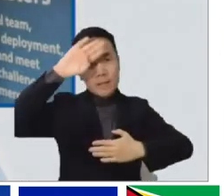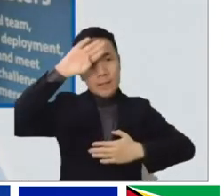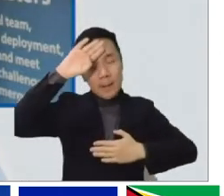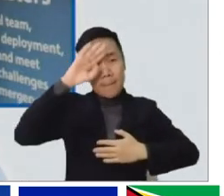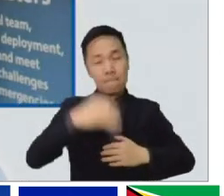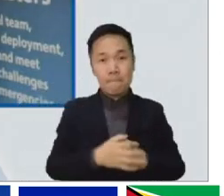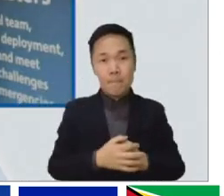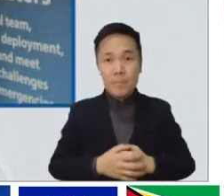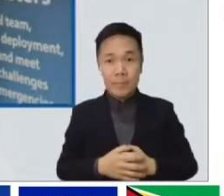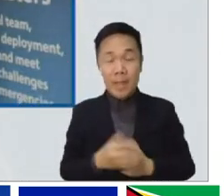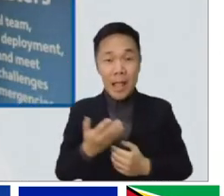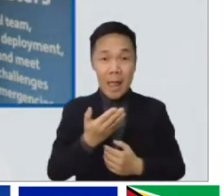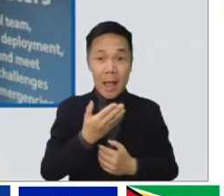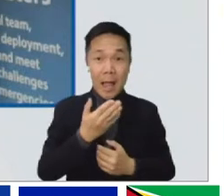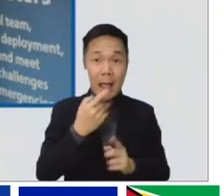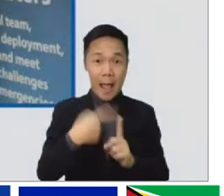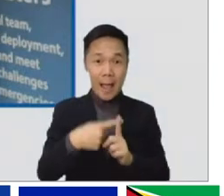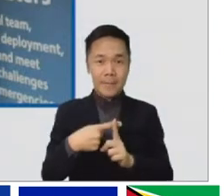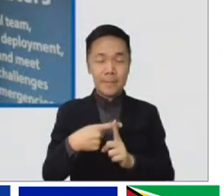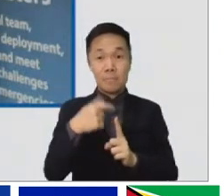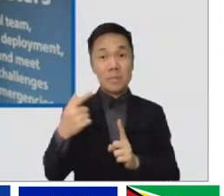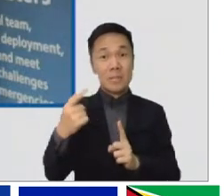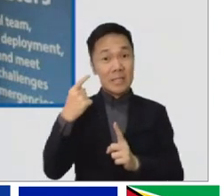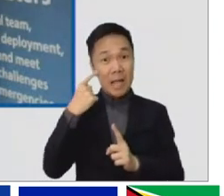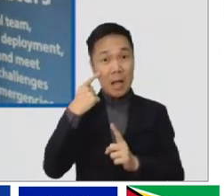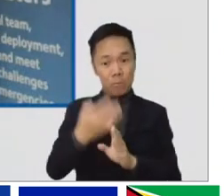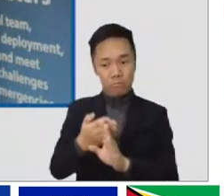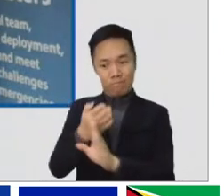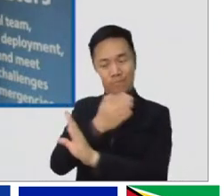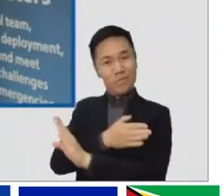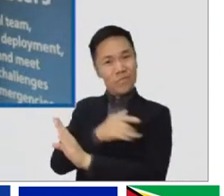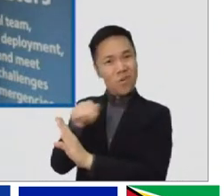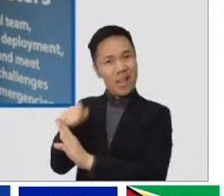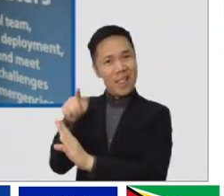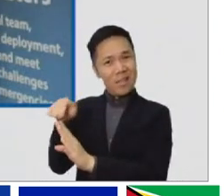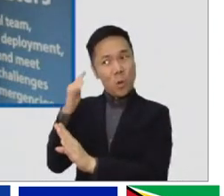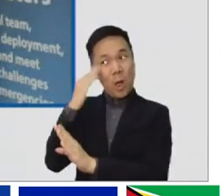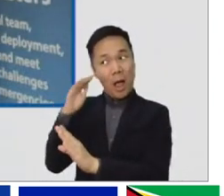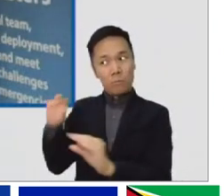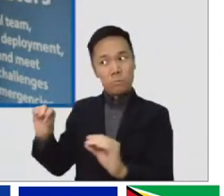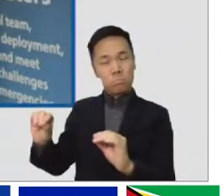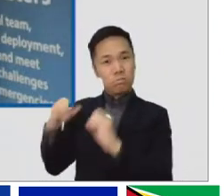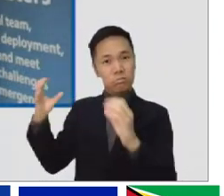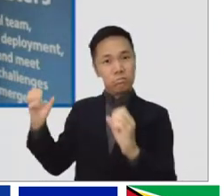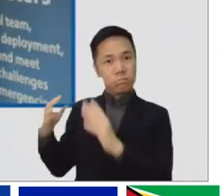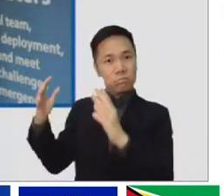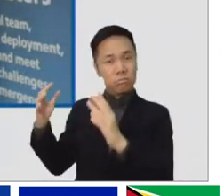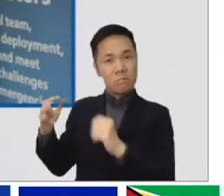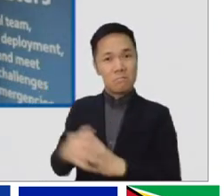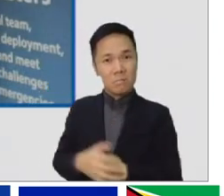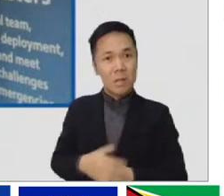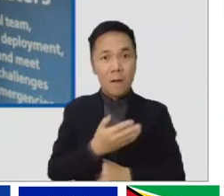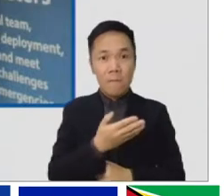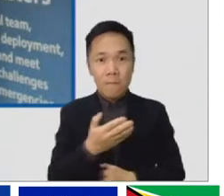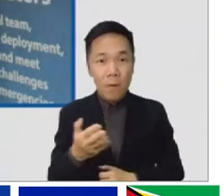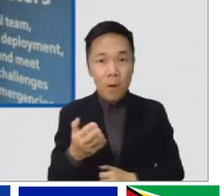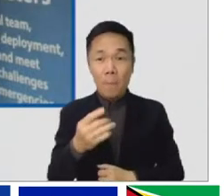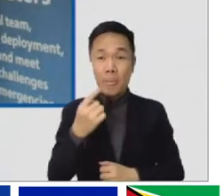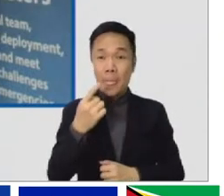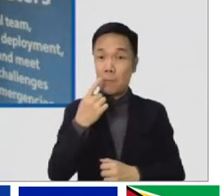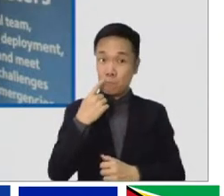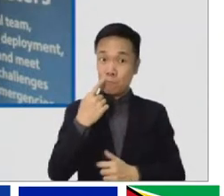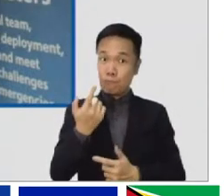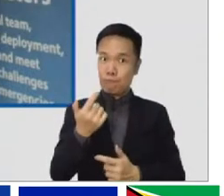early respond to health emergencies have proved in many occasions that we are better off in detection.